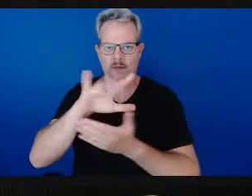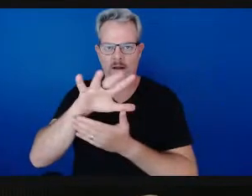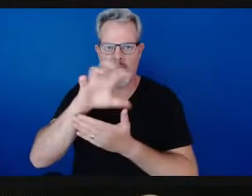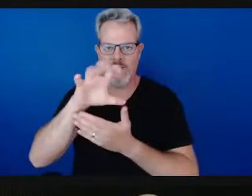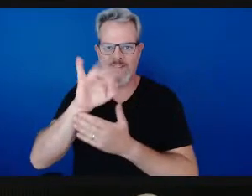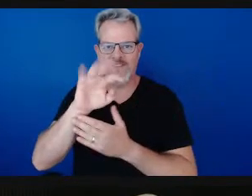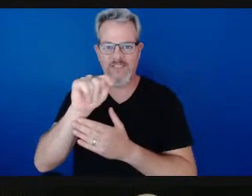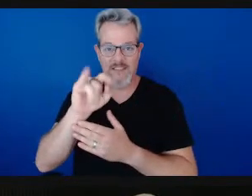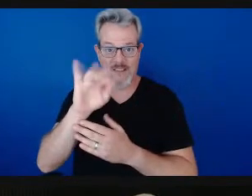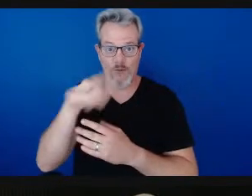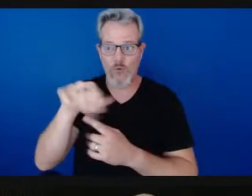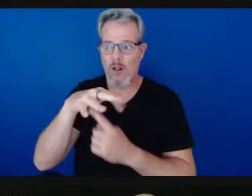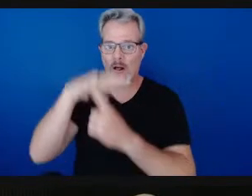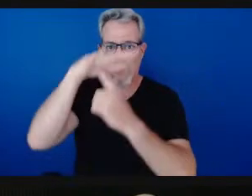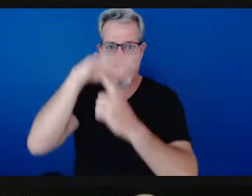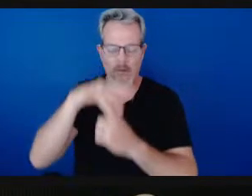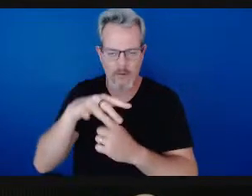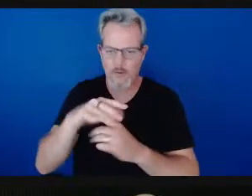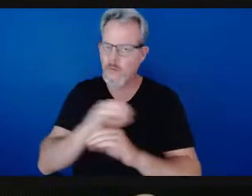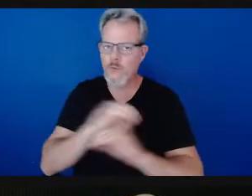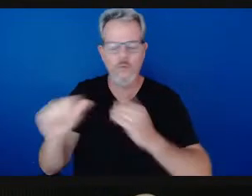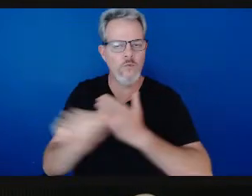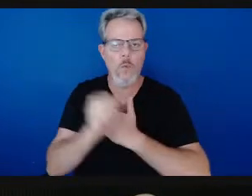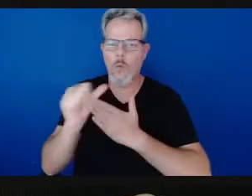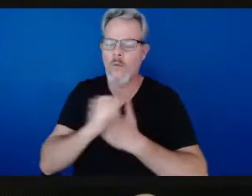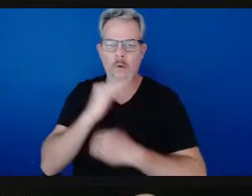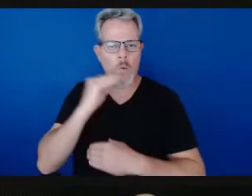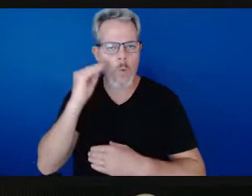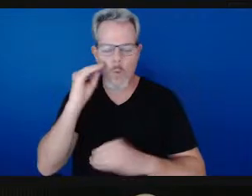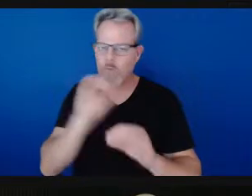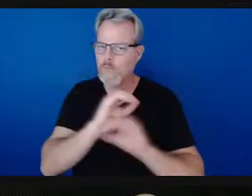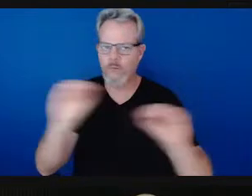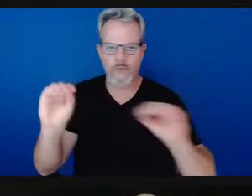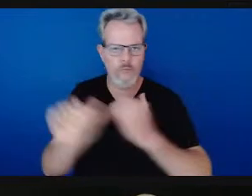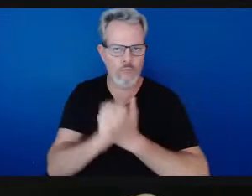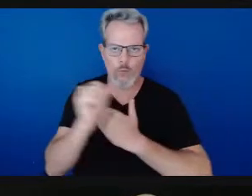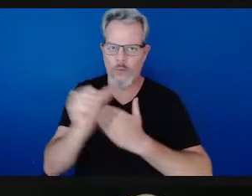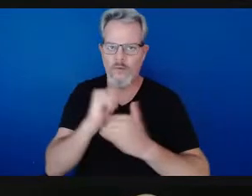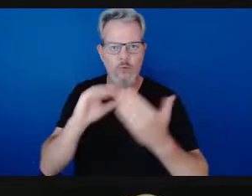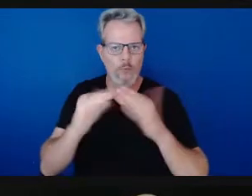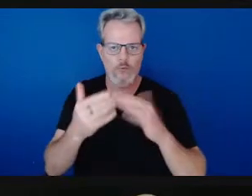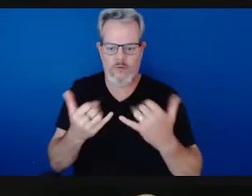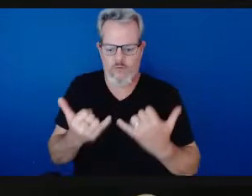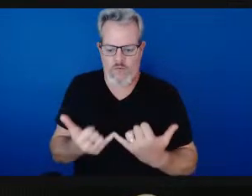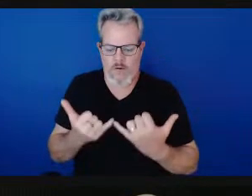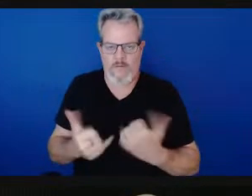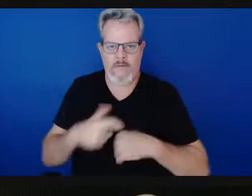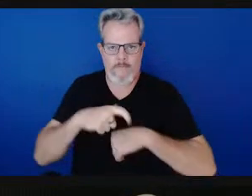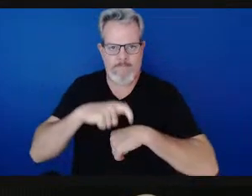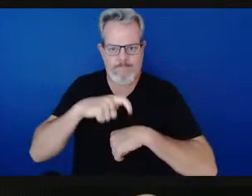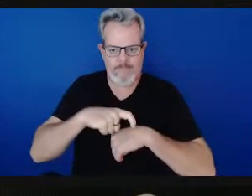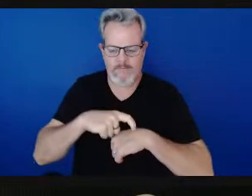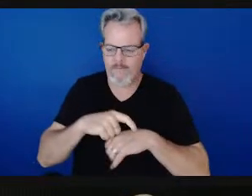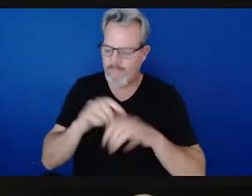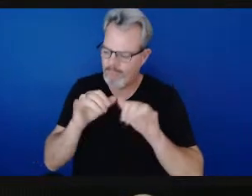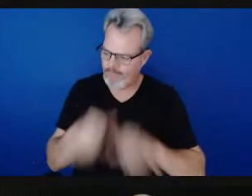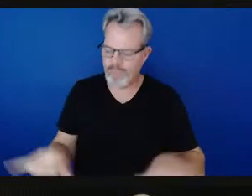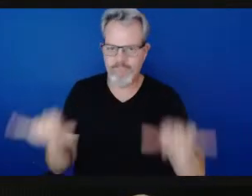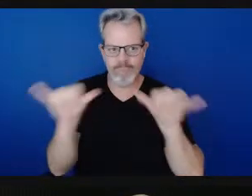for air tours. No threat to homes or the community at this time. So we're all consistent. Everyone is saying the same thing. It